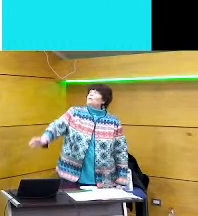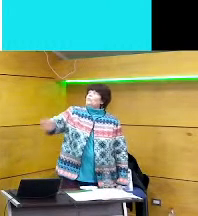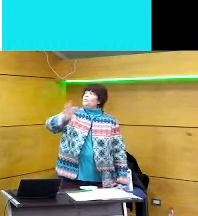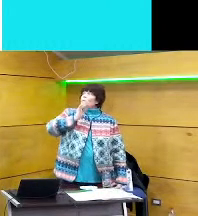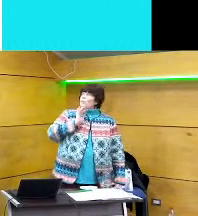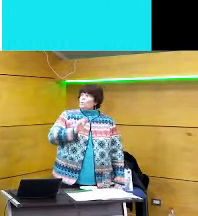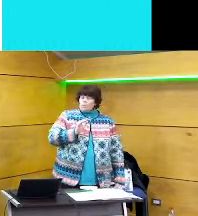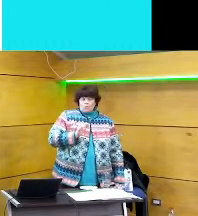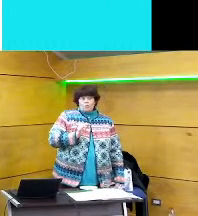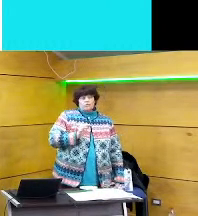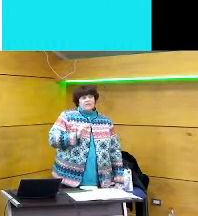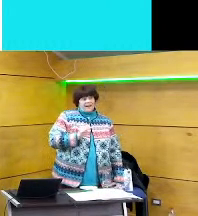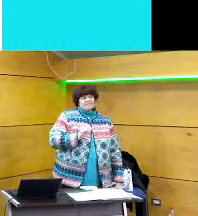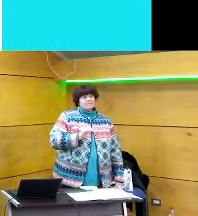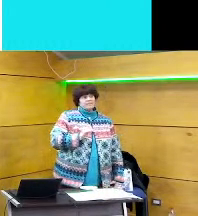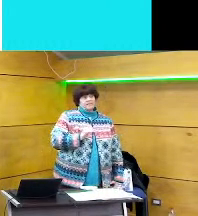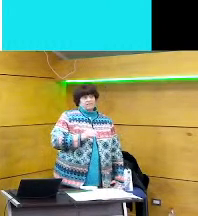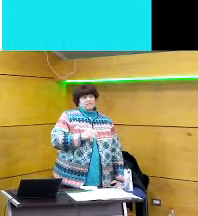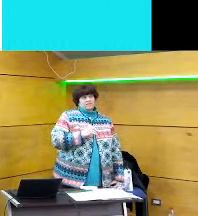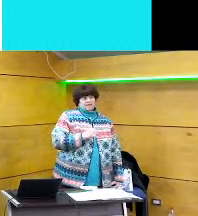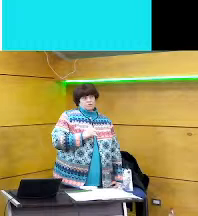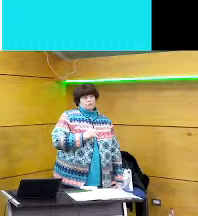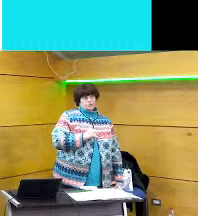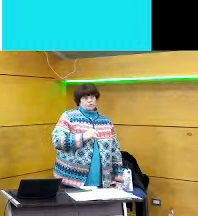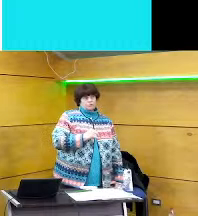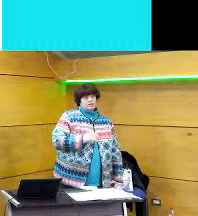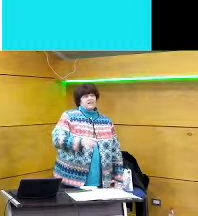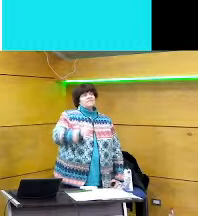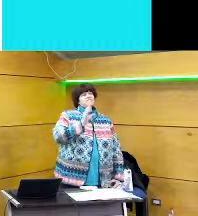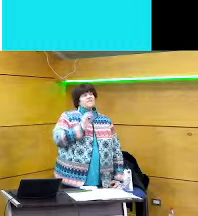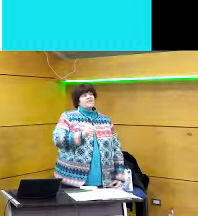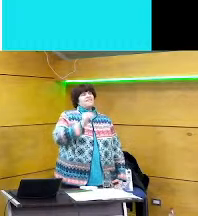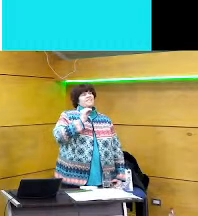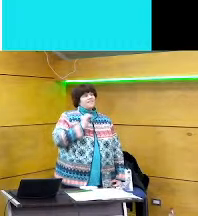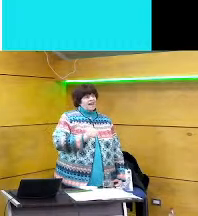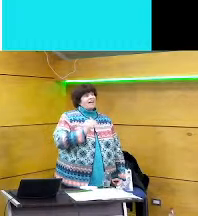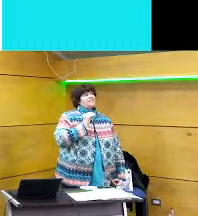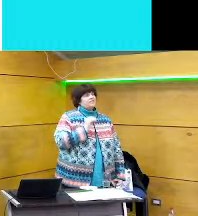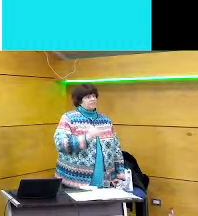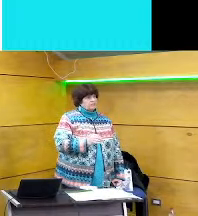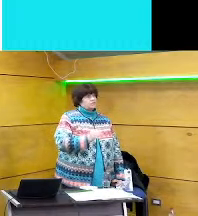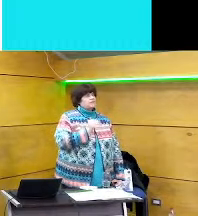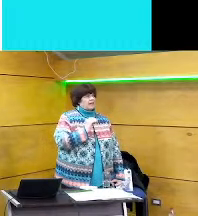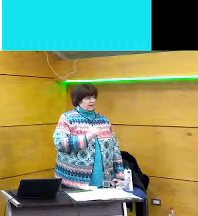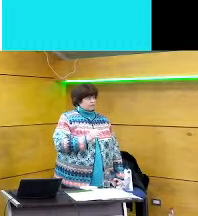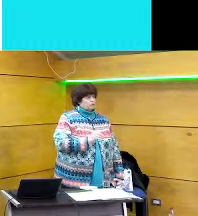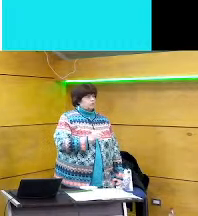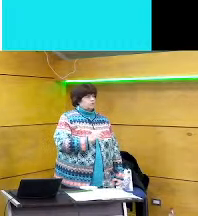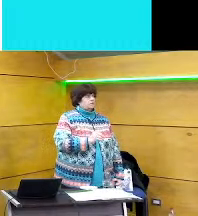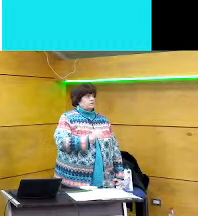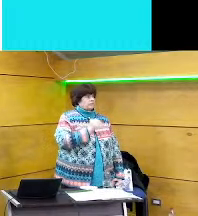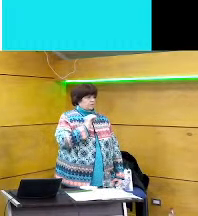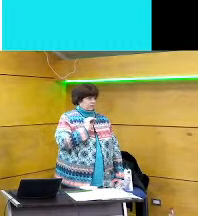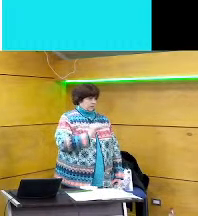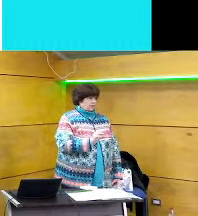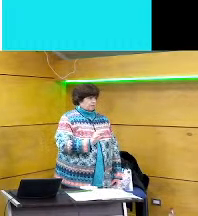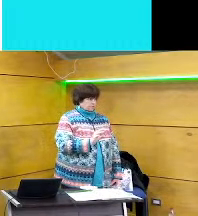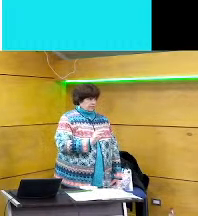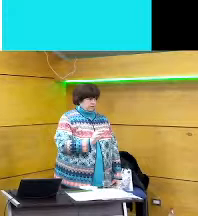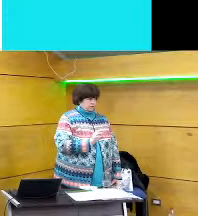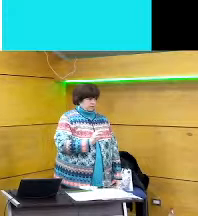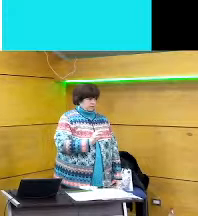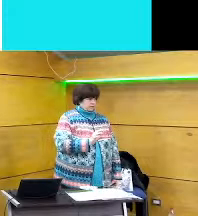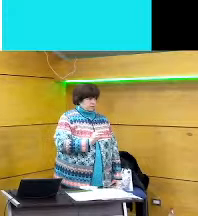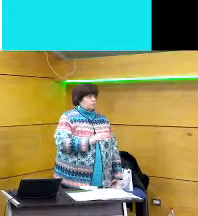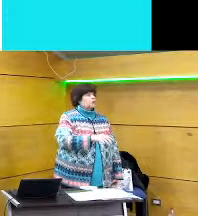But the last thing that you do is then that year's actual